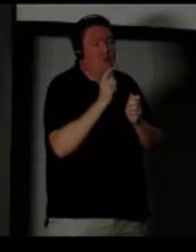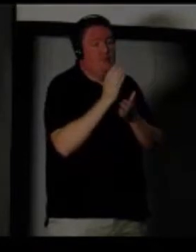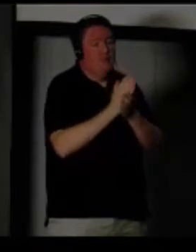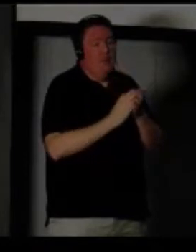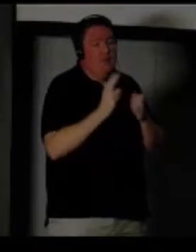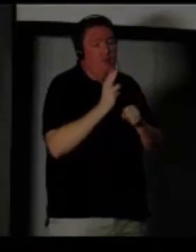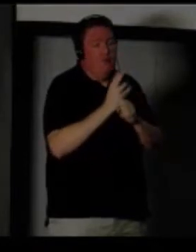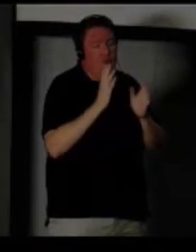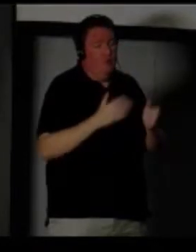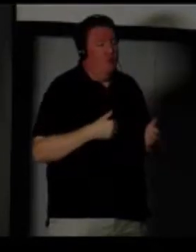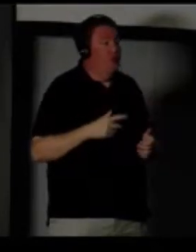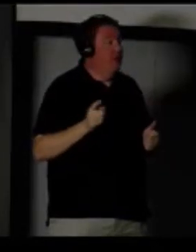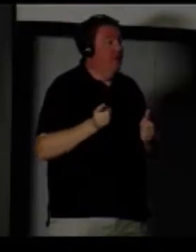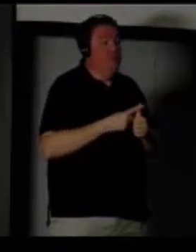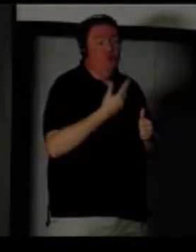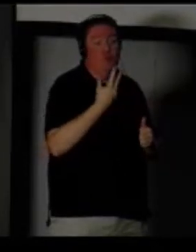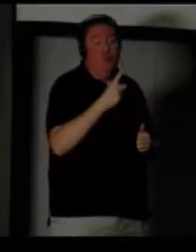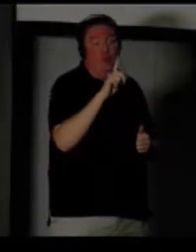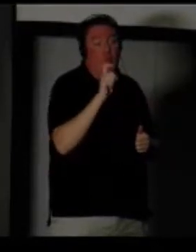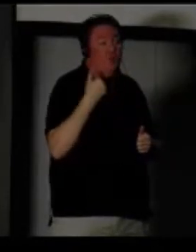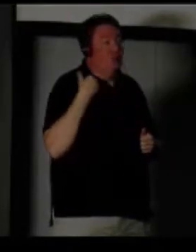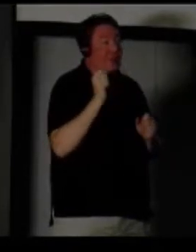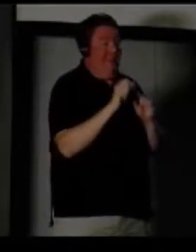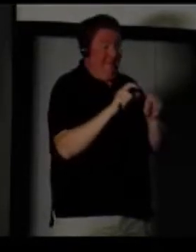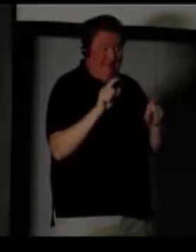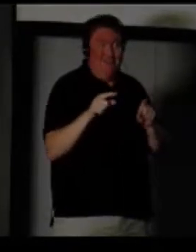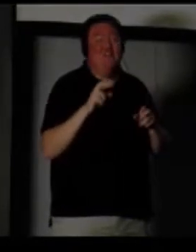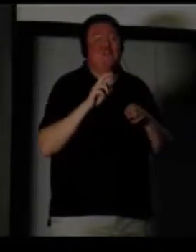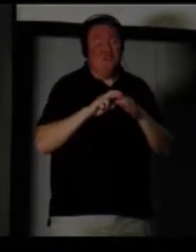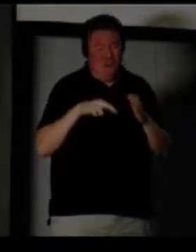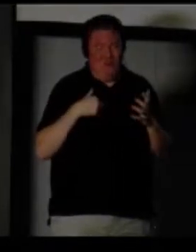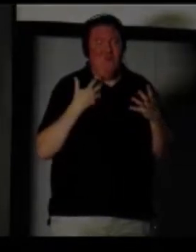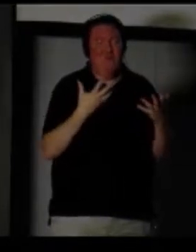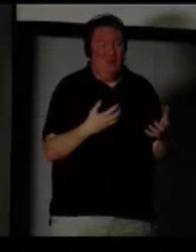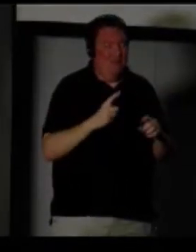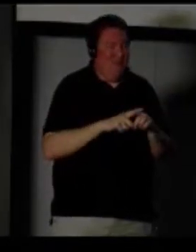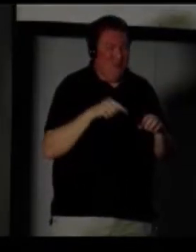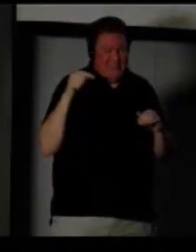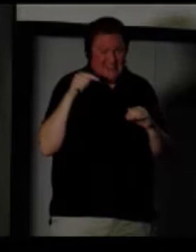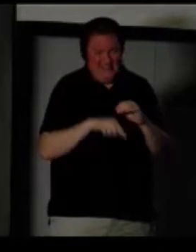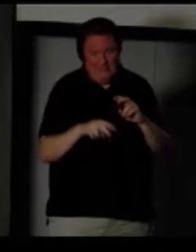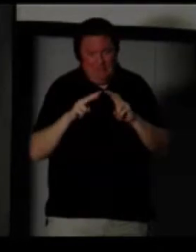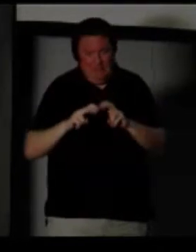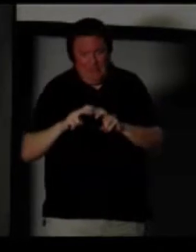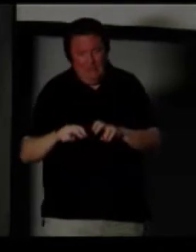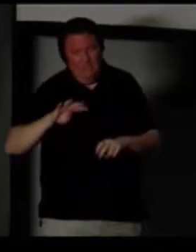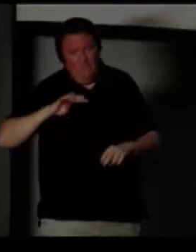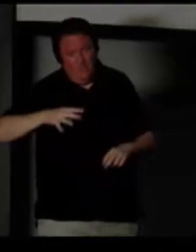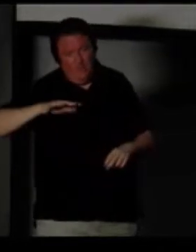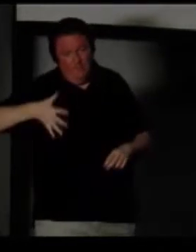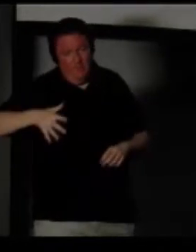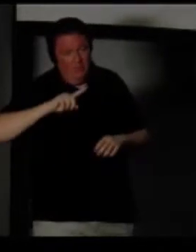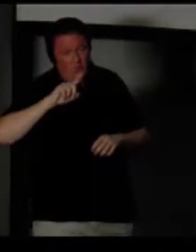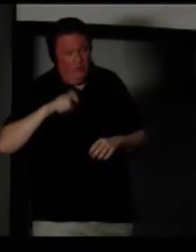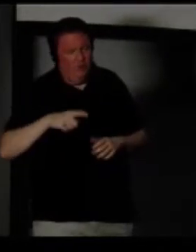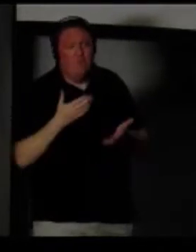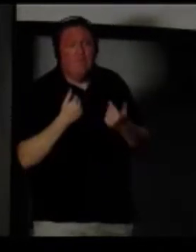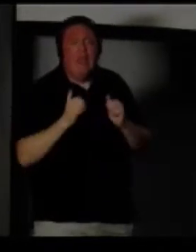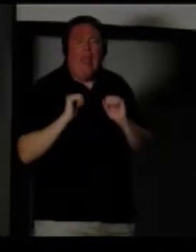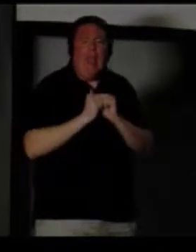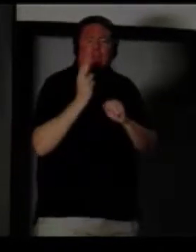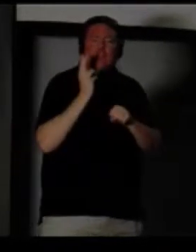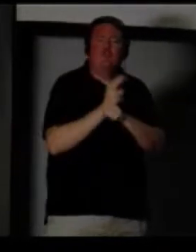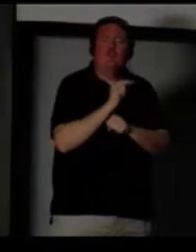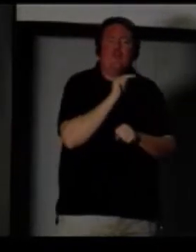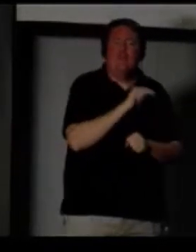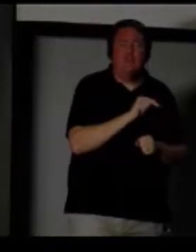questions we asked, we got the results that we wanted. But when we started to go a bit deeper into the 4th and 5th questions, we said, how did you